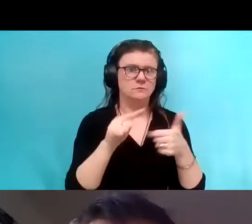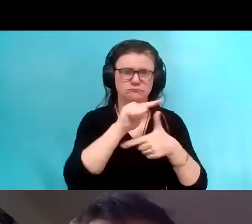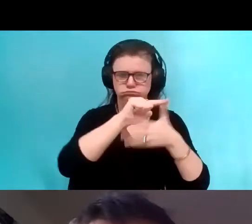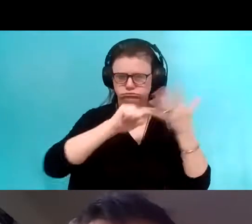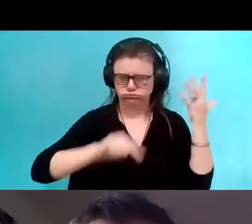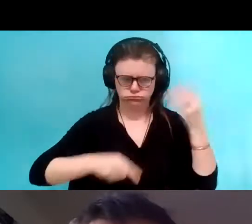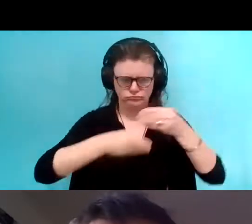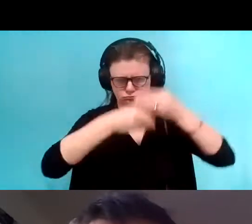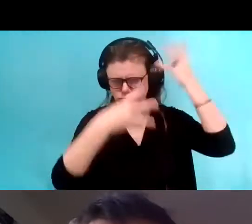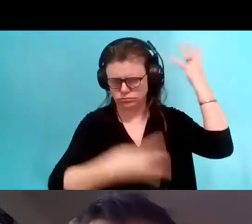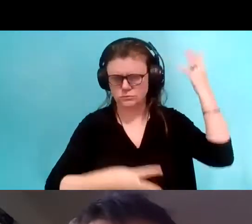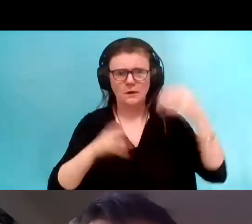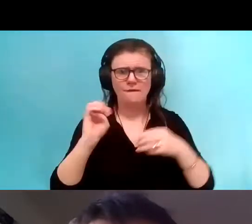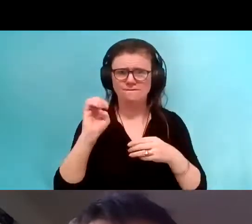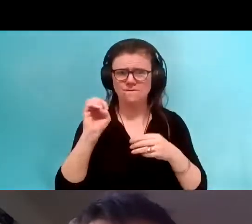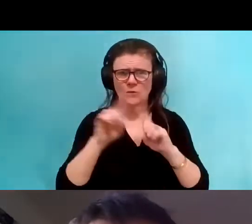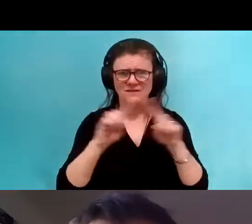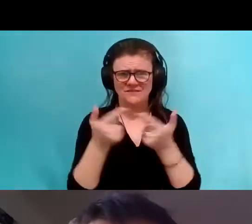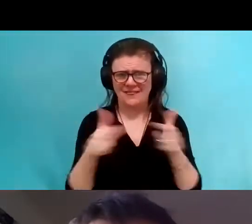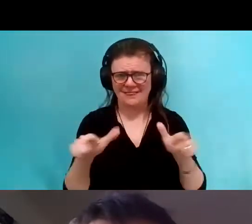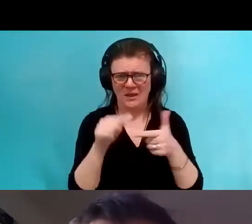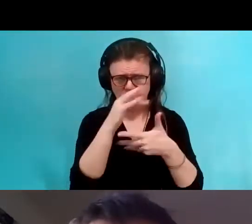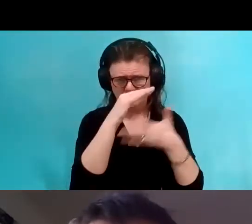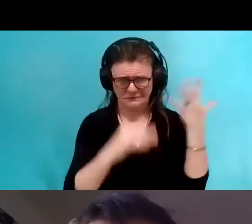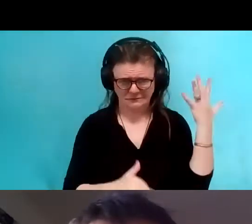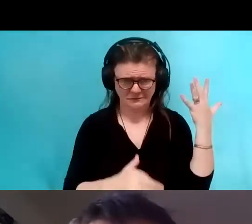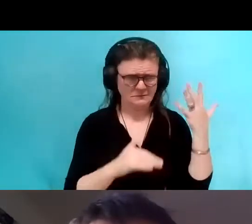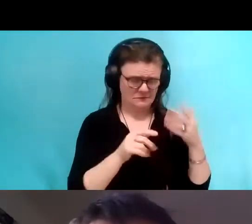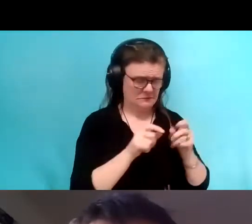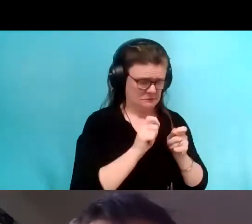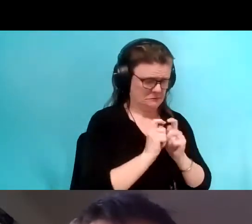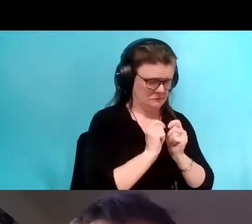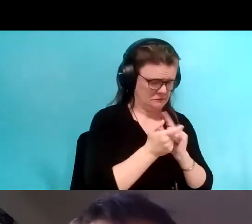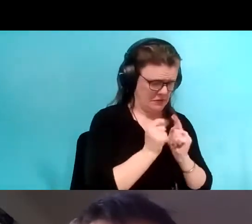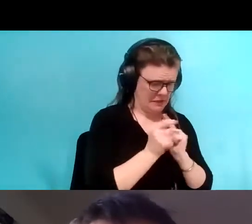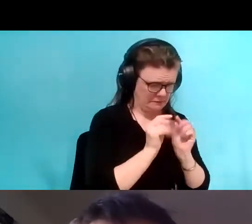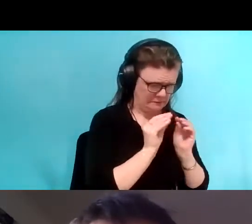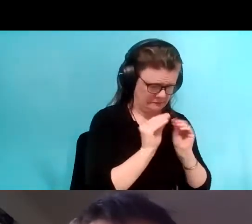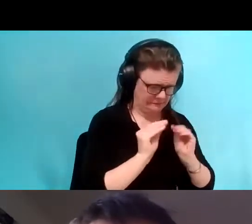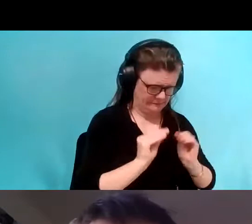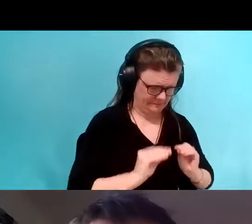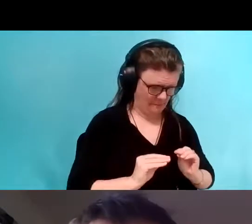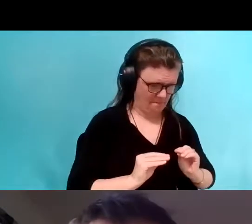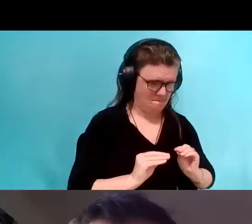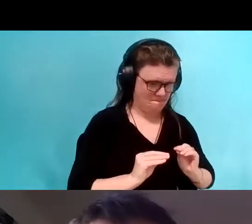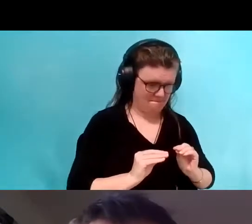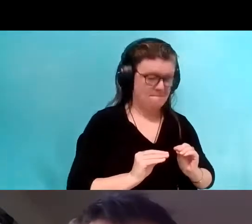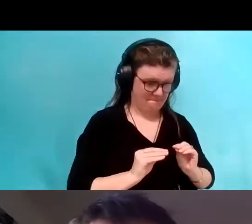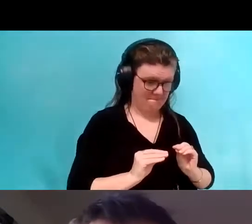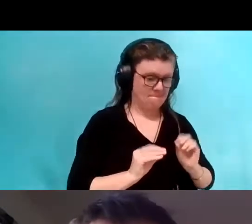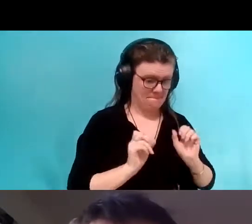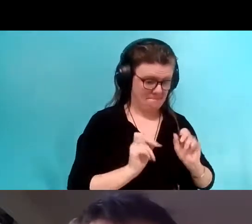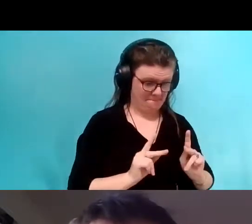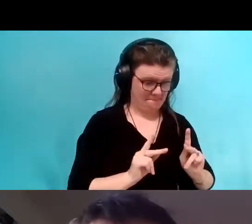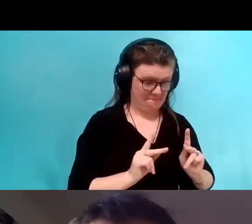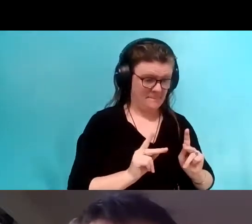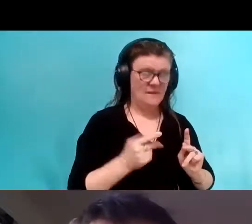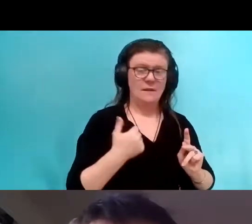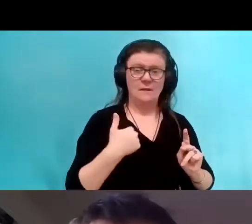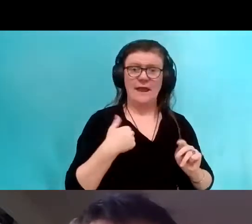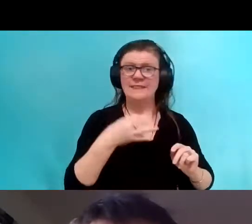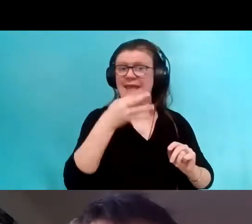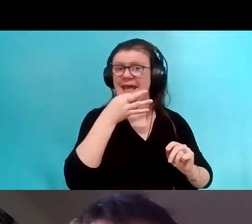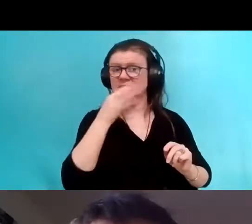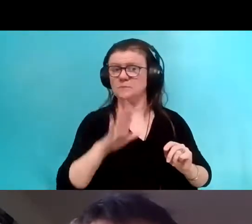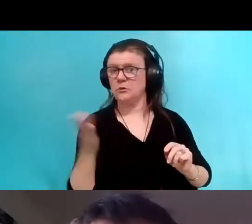Urdu, Punjabi, Saraiki, whatever language was being spoken there. And then we again sat with the language experts